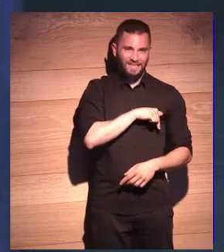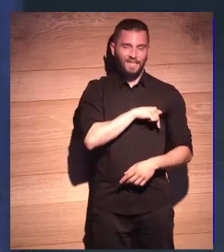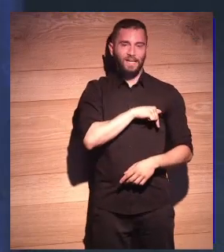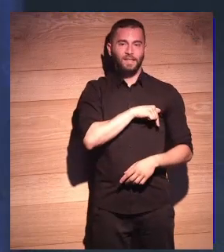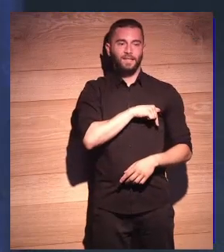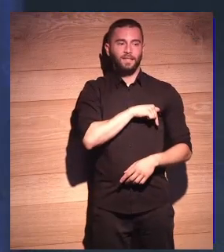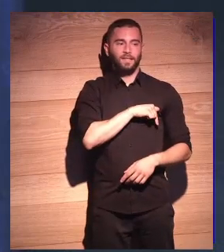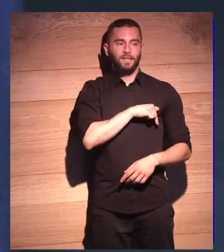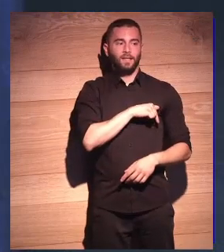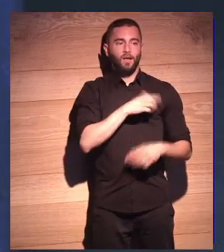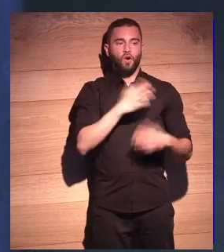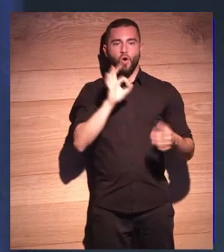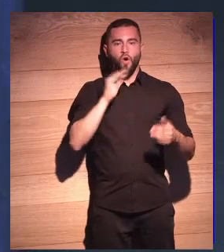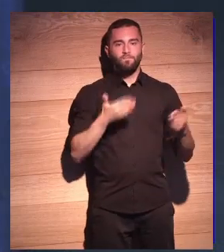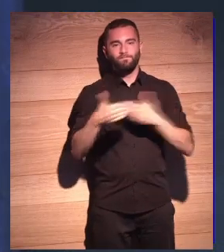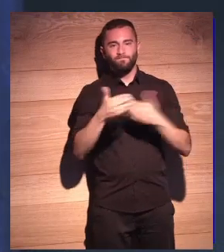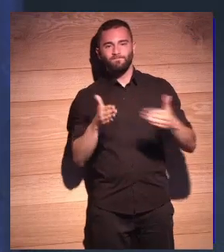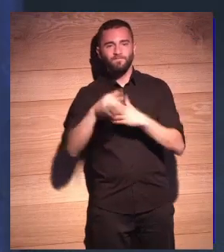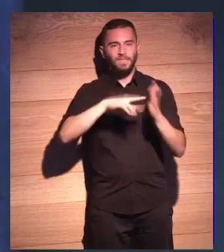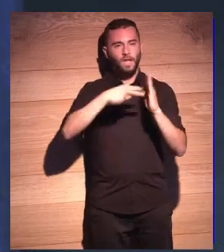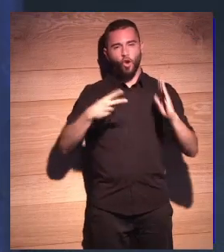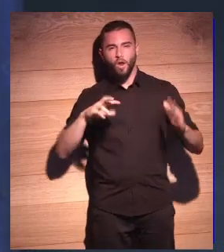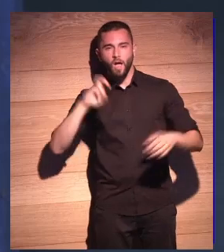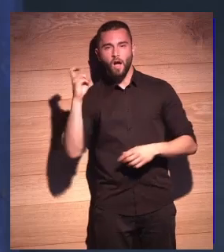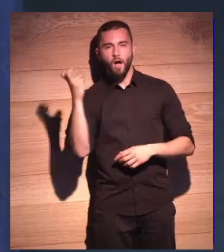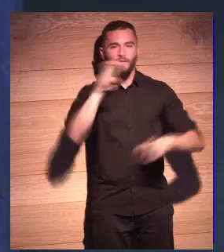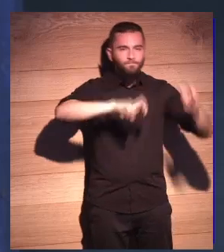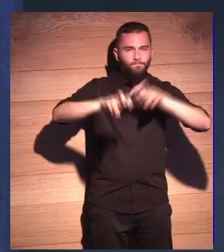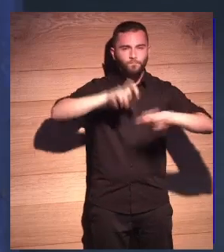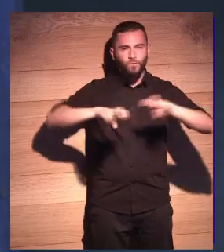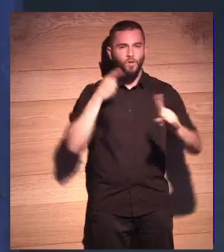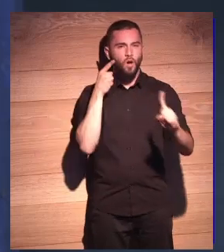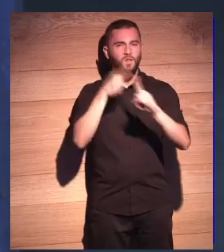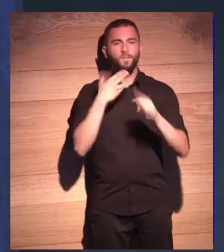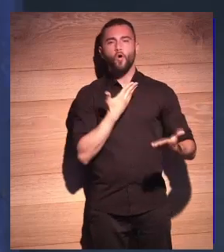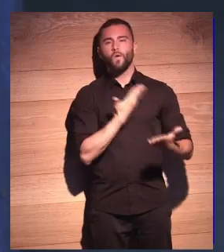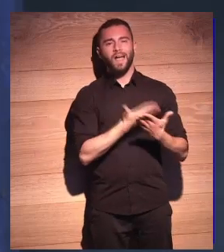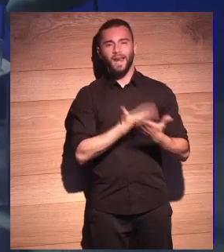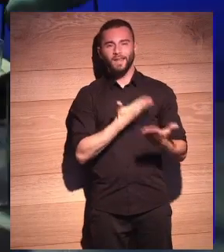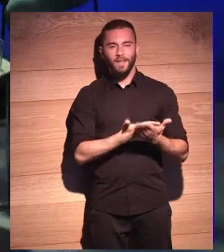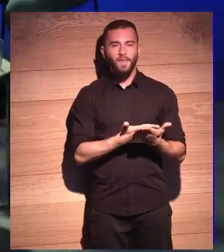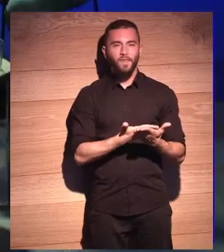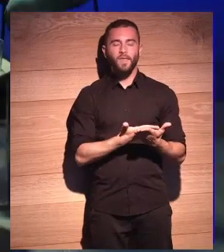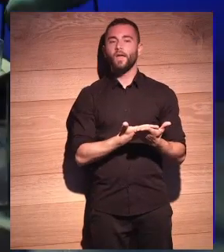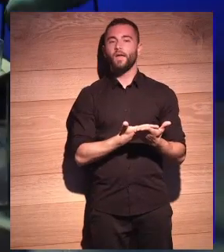point of view, or you are just looking for other ways, other technologies that would guarantee